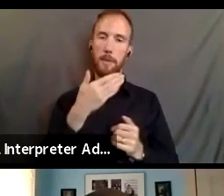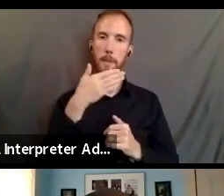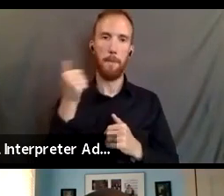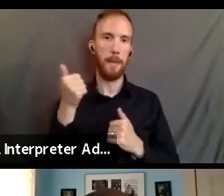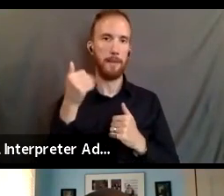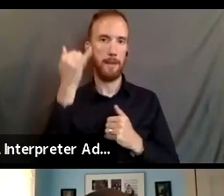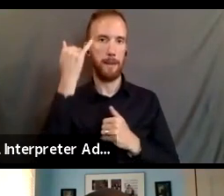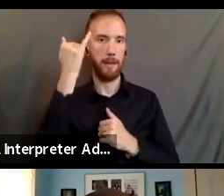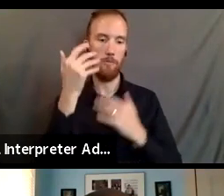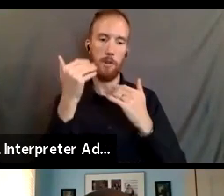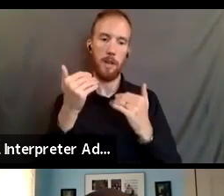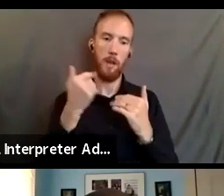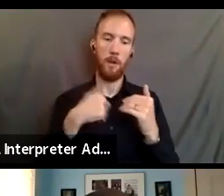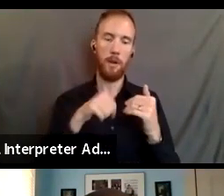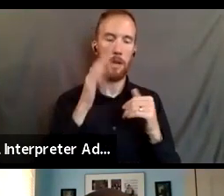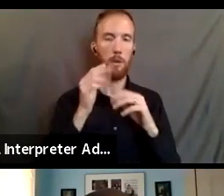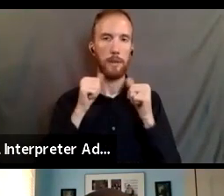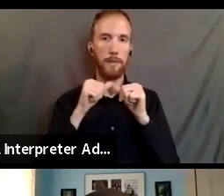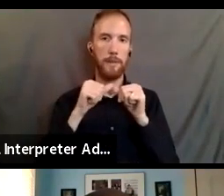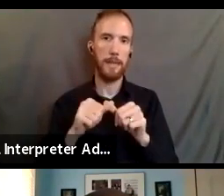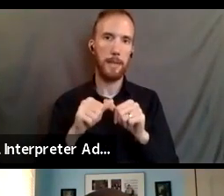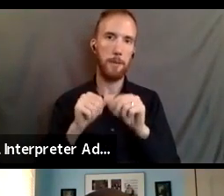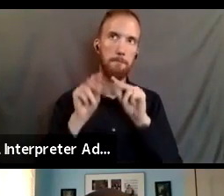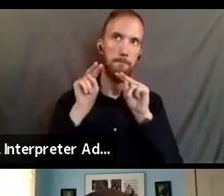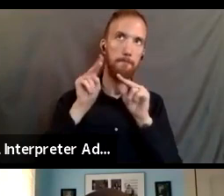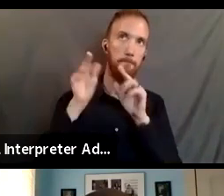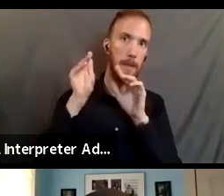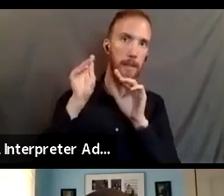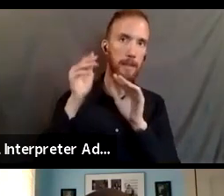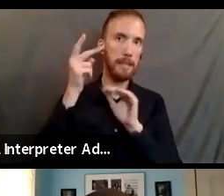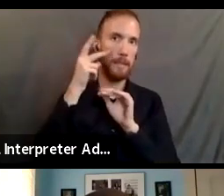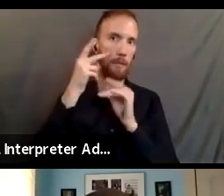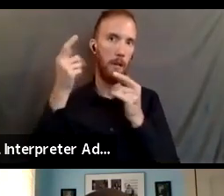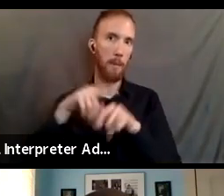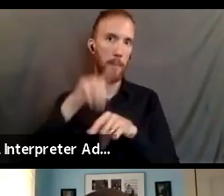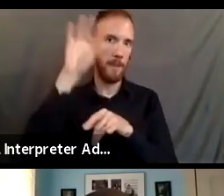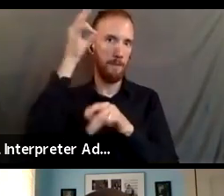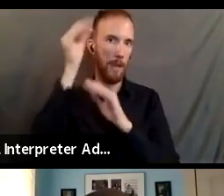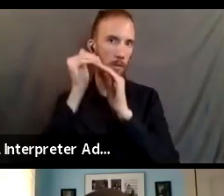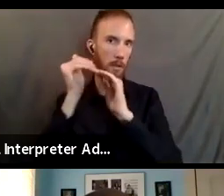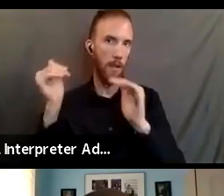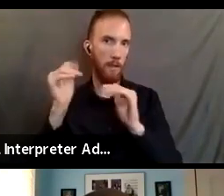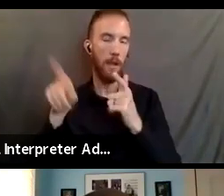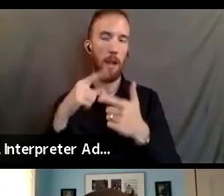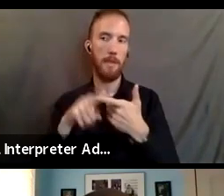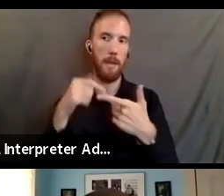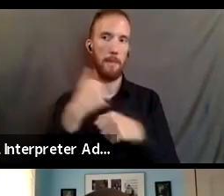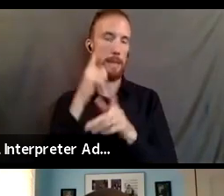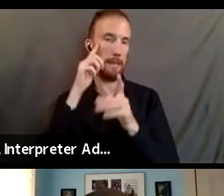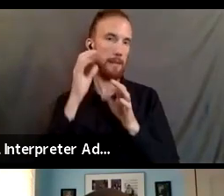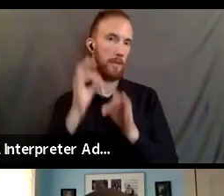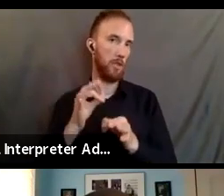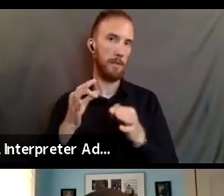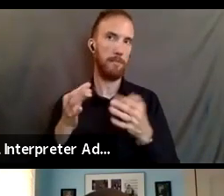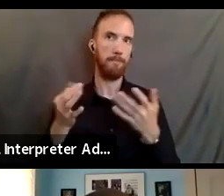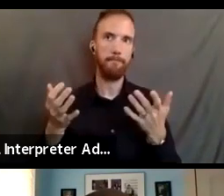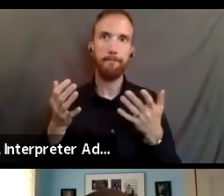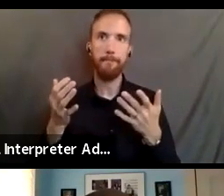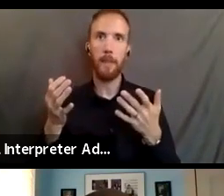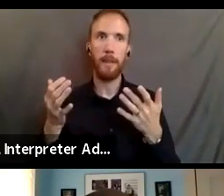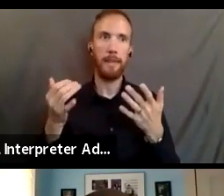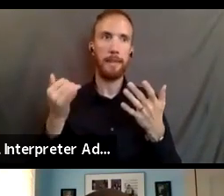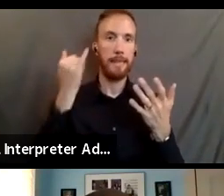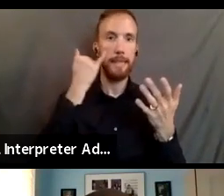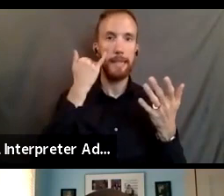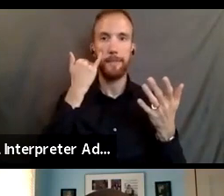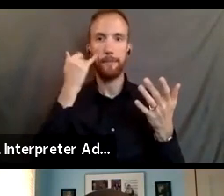continue to to monitor like everyone is you know what's going on at the federal level um and make that decision um when when and if it becomes